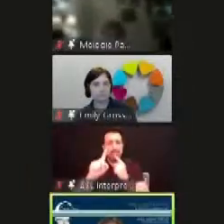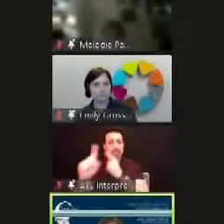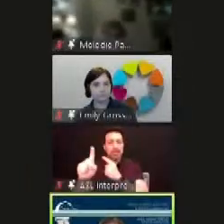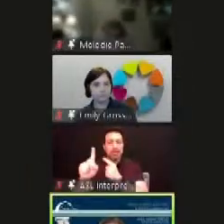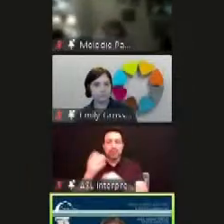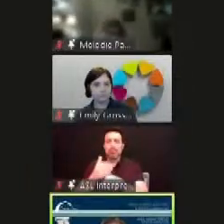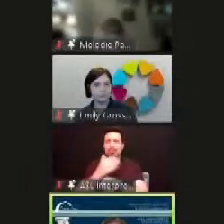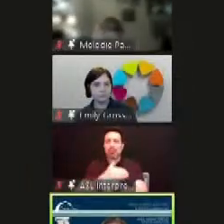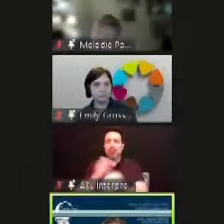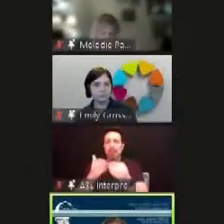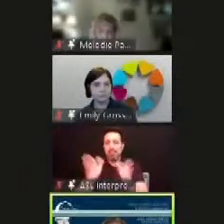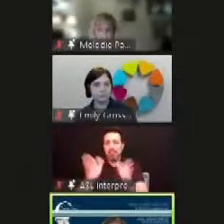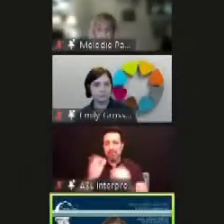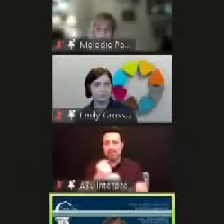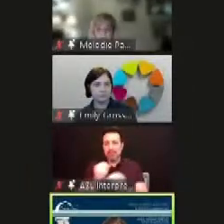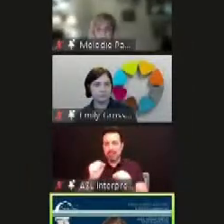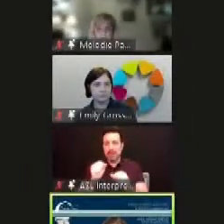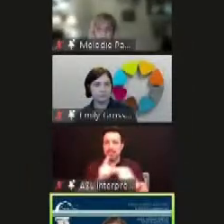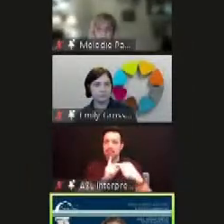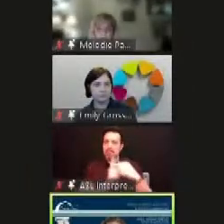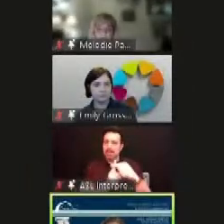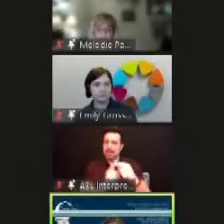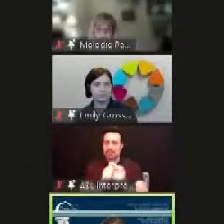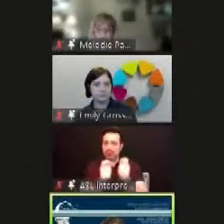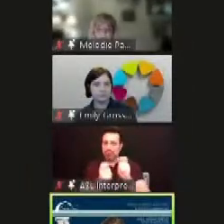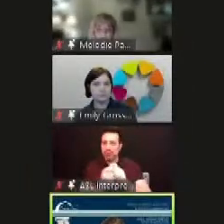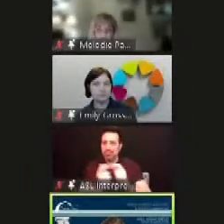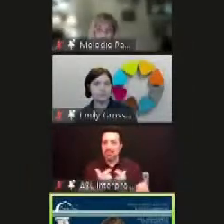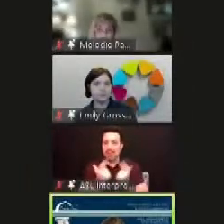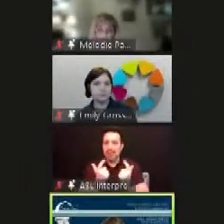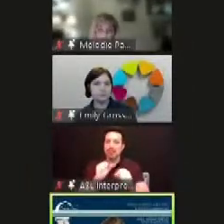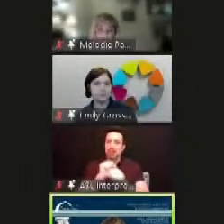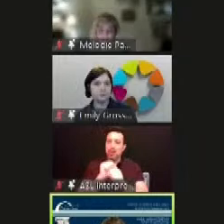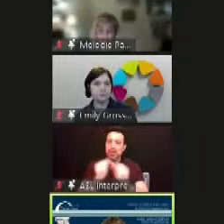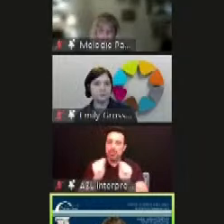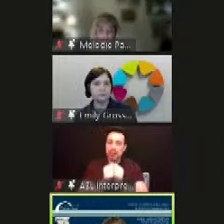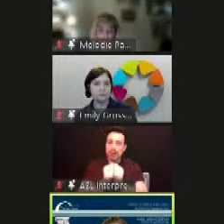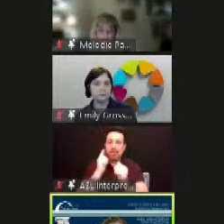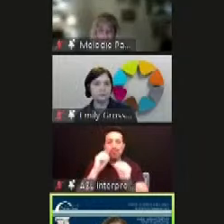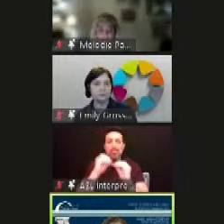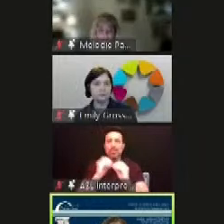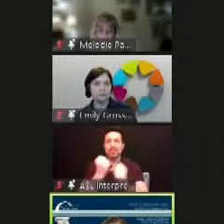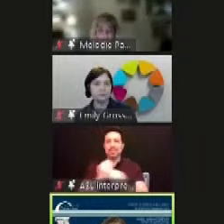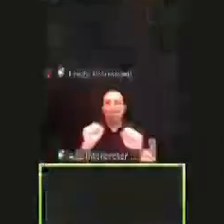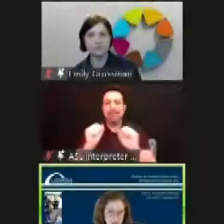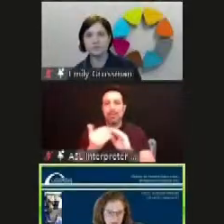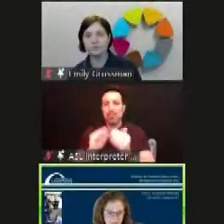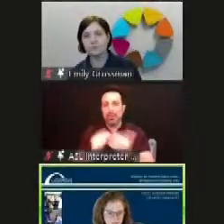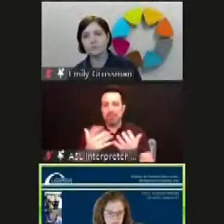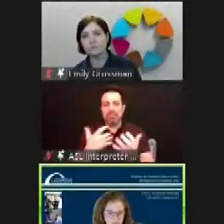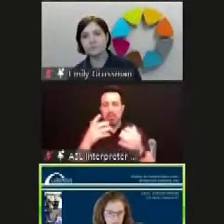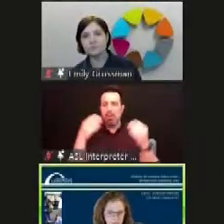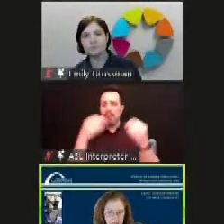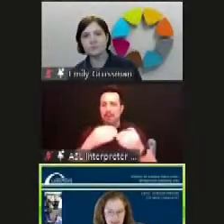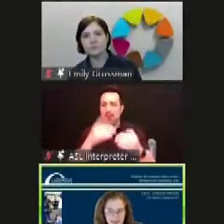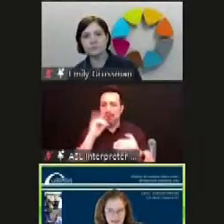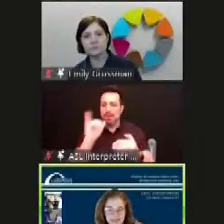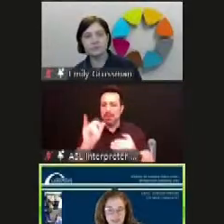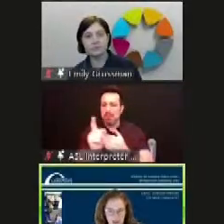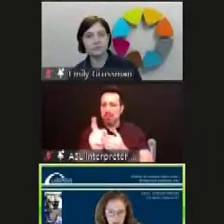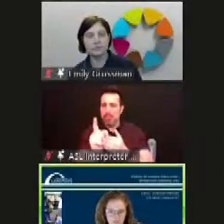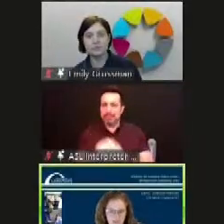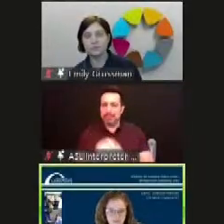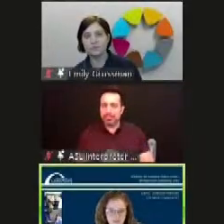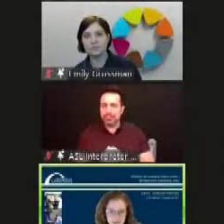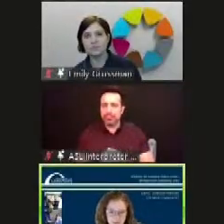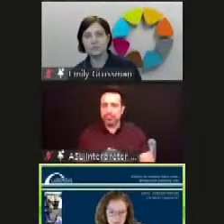public safety by positively changing lives and working together for safer communities. And I just want to focus on that for just a moment. It